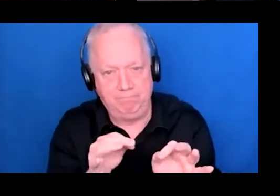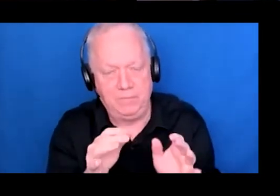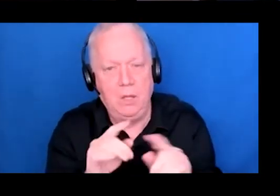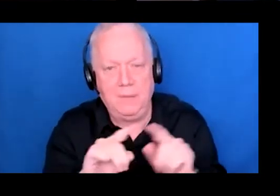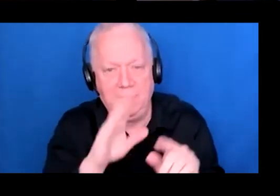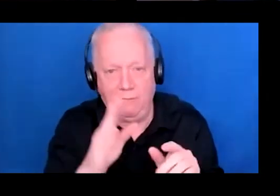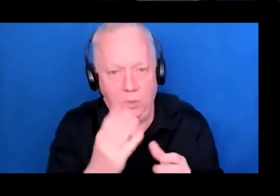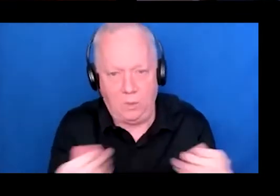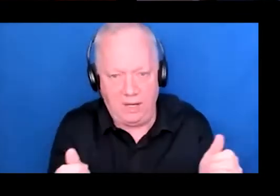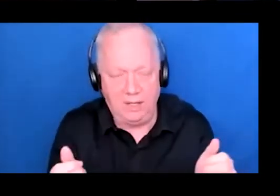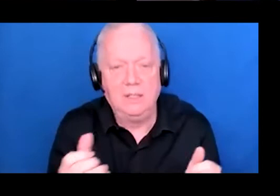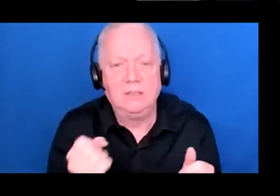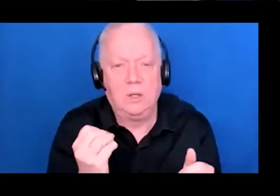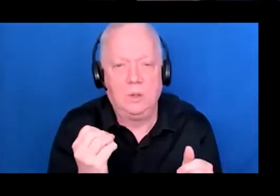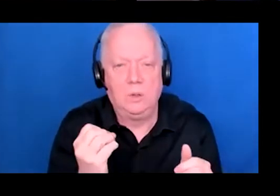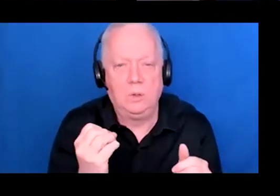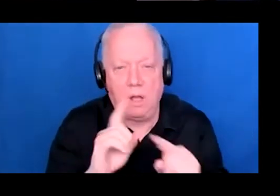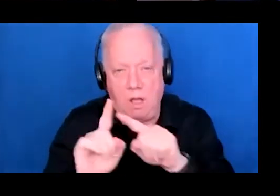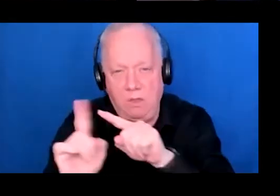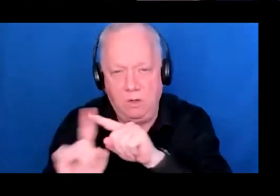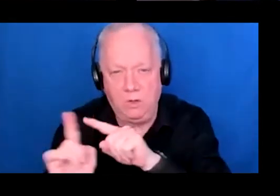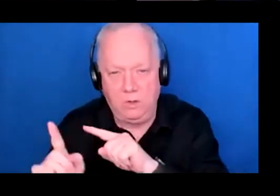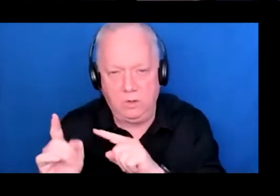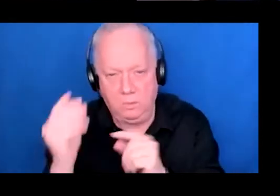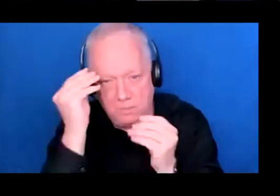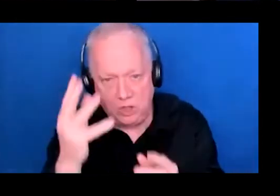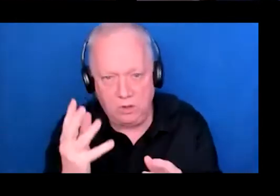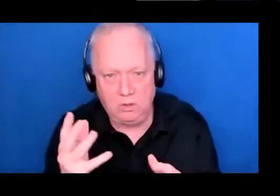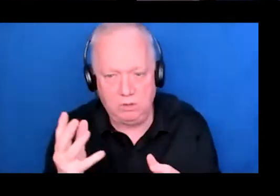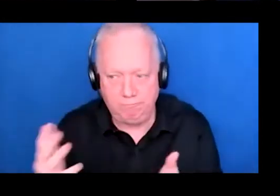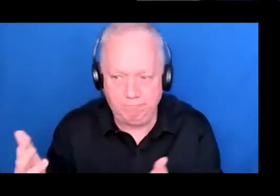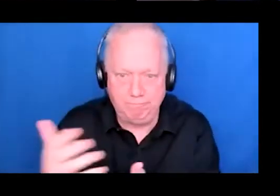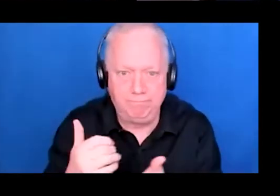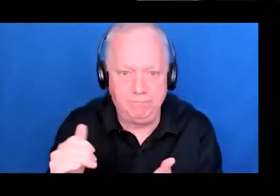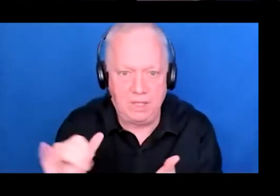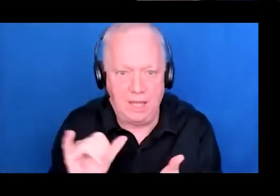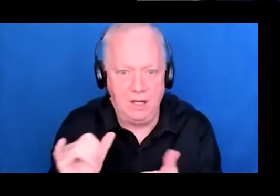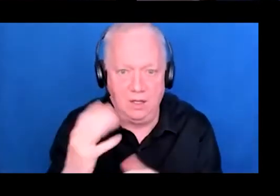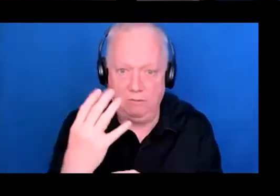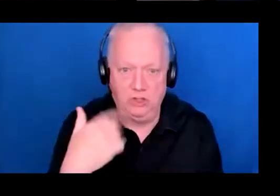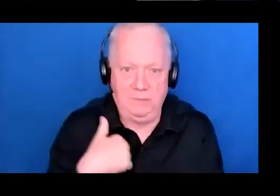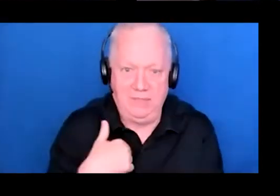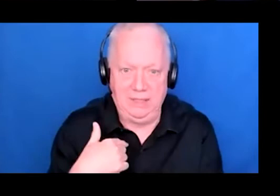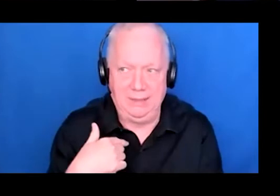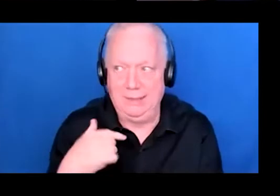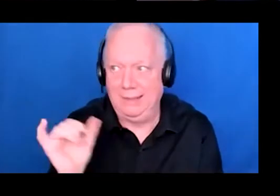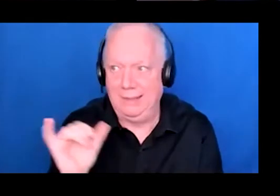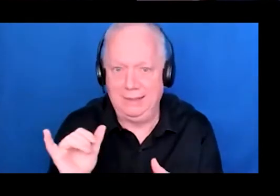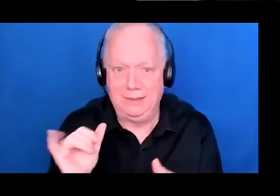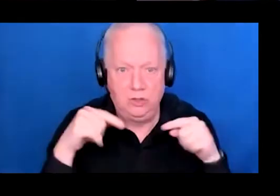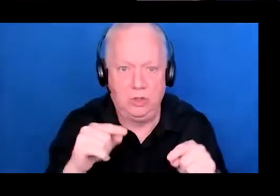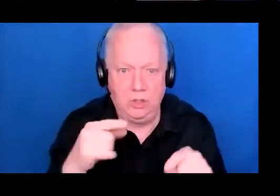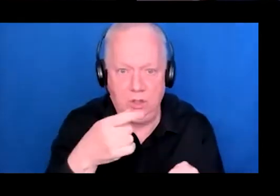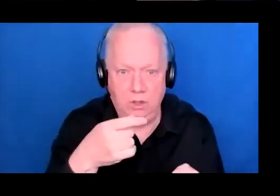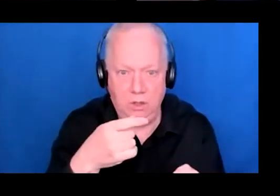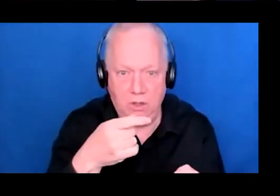it never went away. And so there's all this other material of like footage of me at during the Gulf